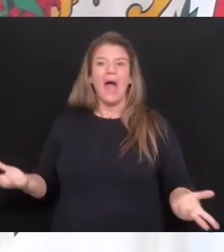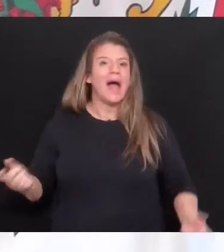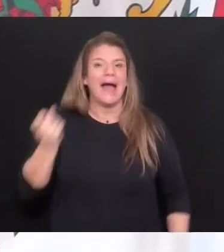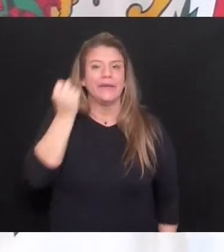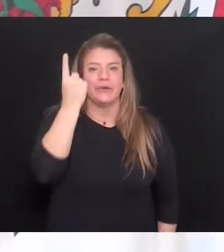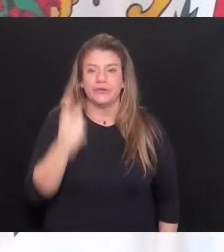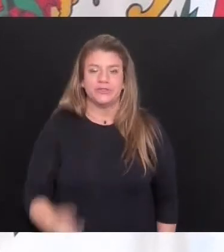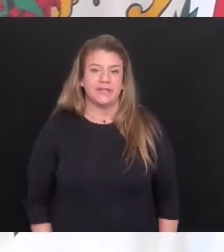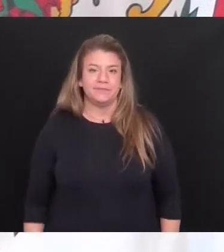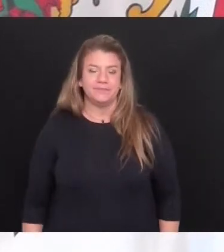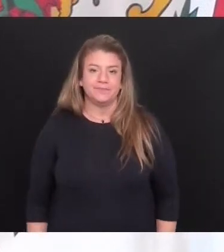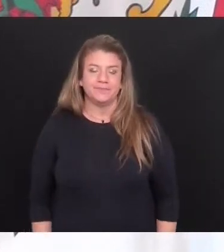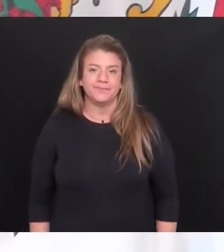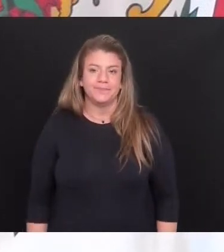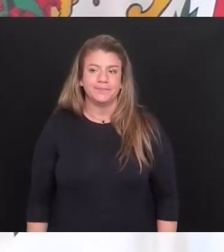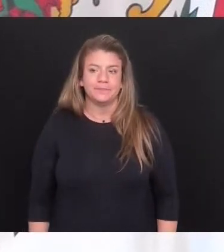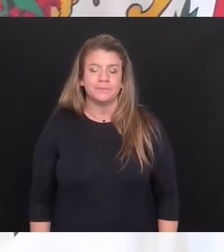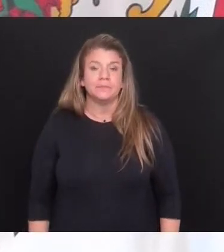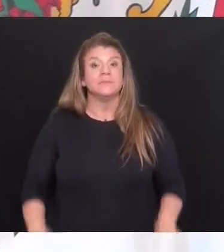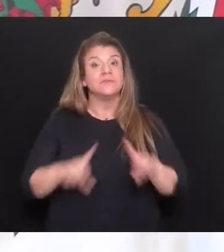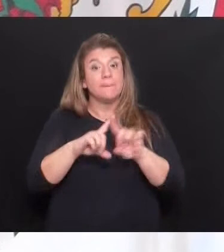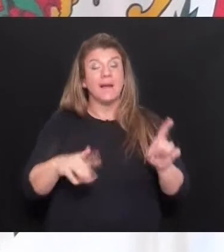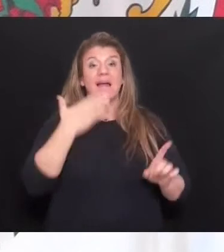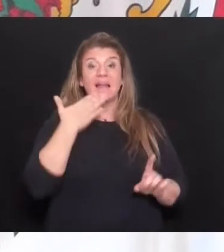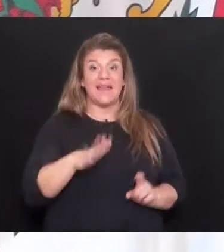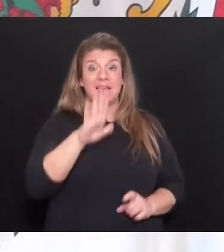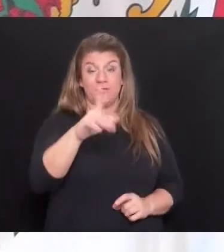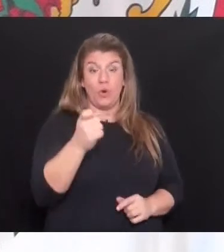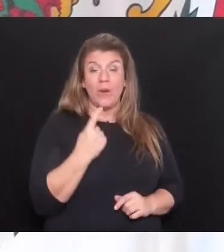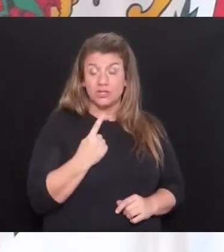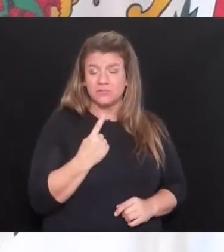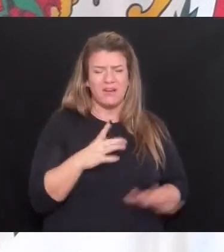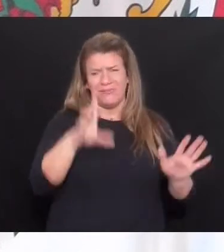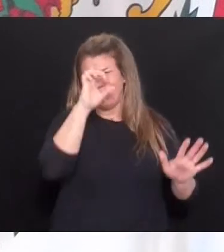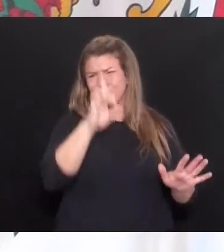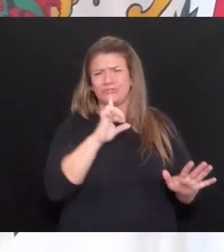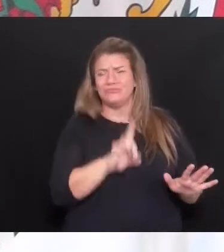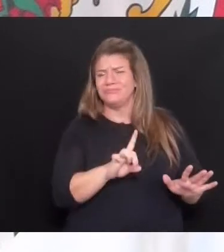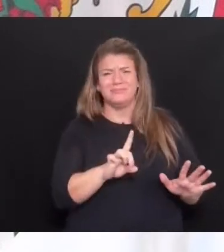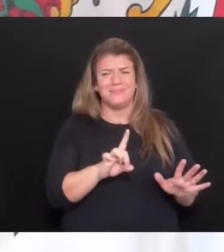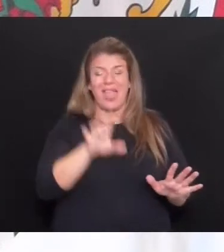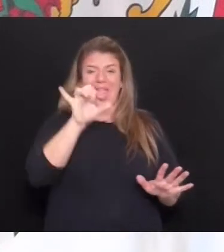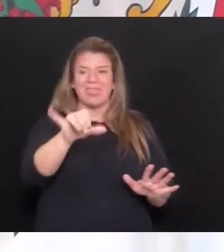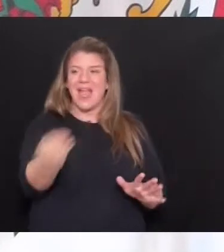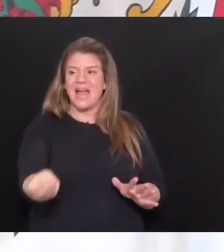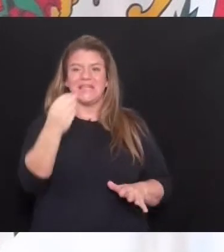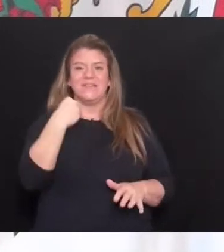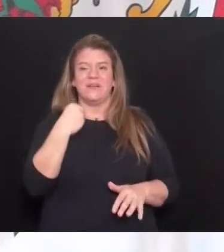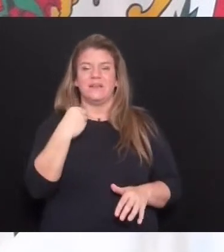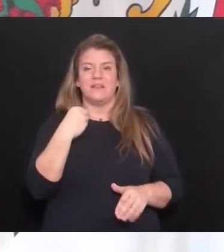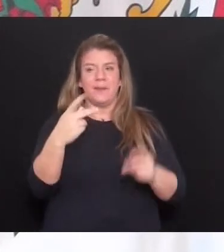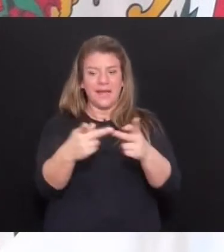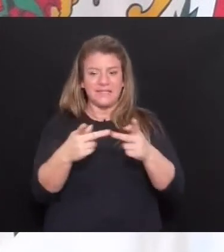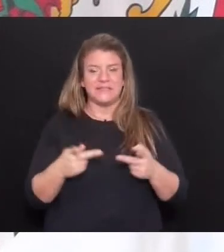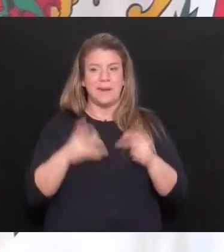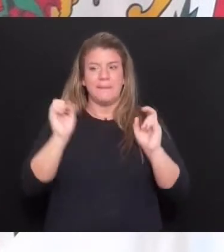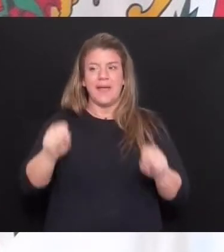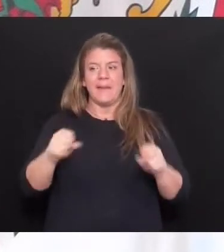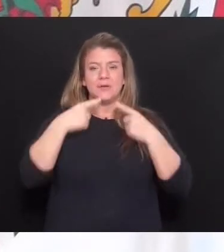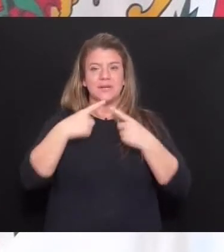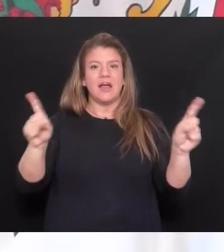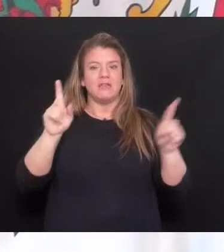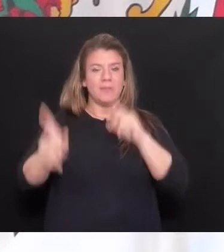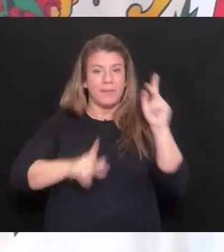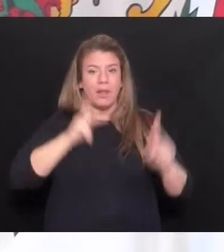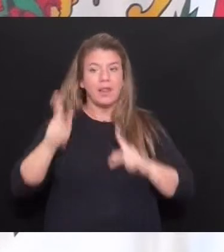it. But Mark, thanks for your question. Absolutely. That gives us a platform to be able to tell all these